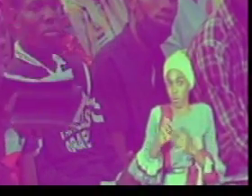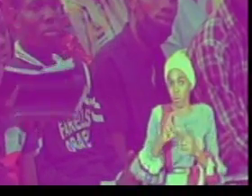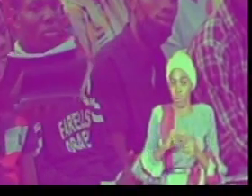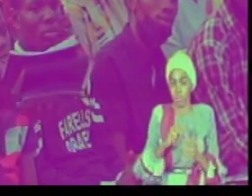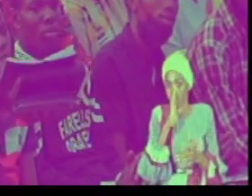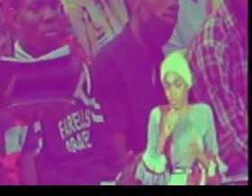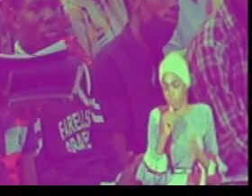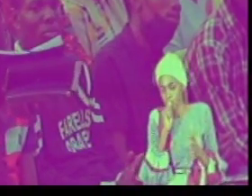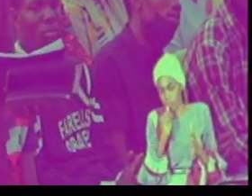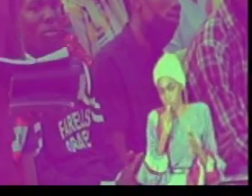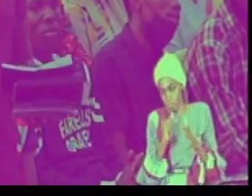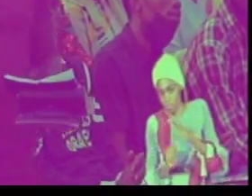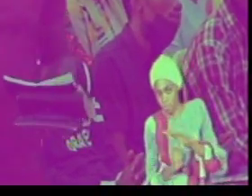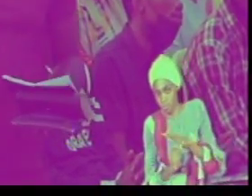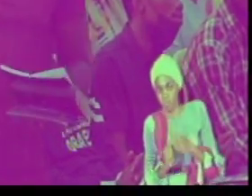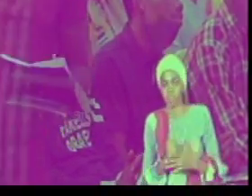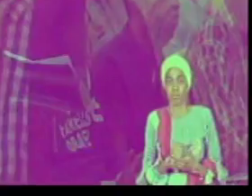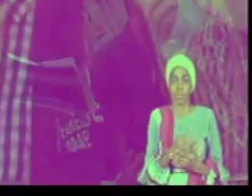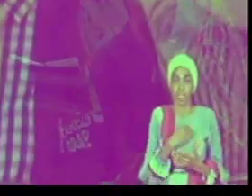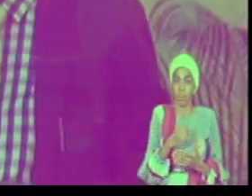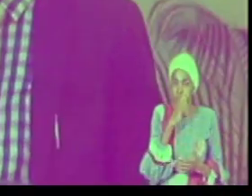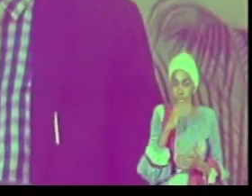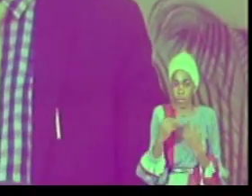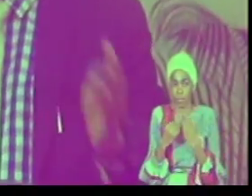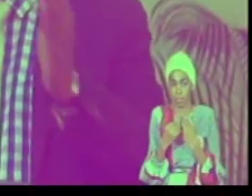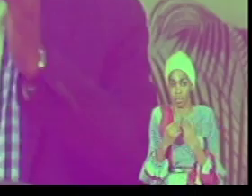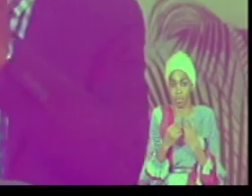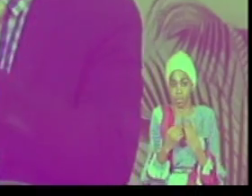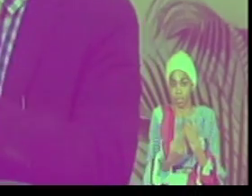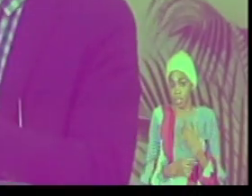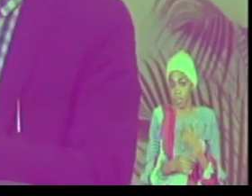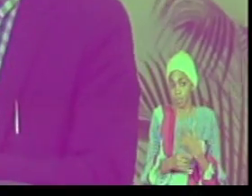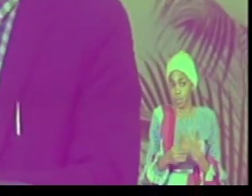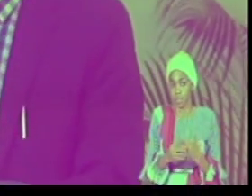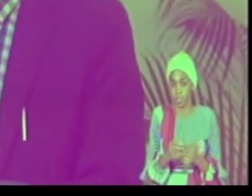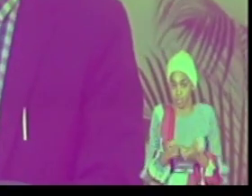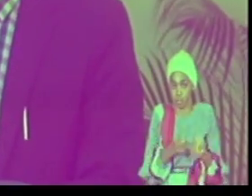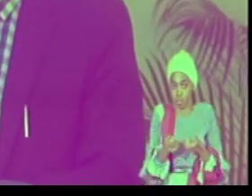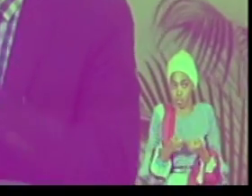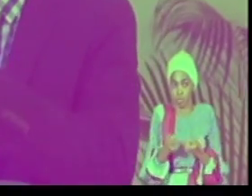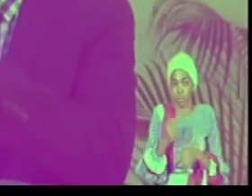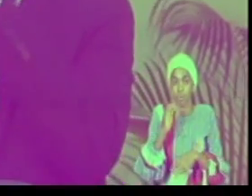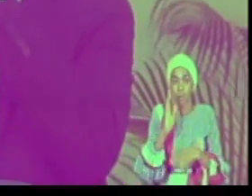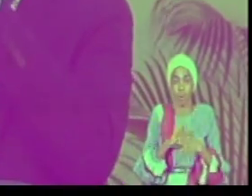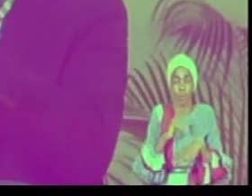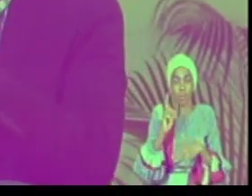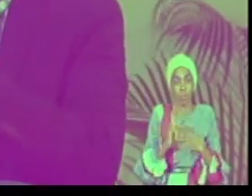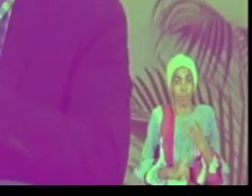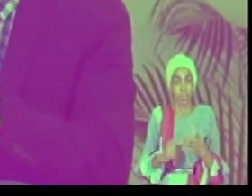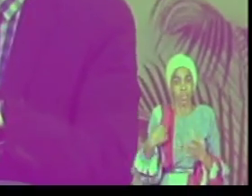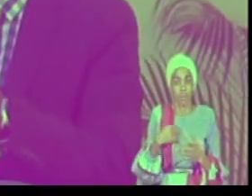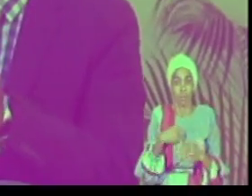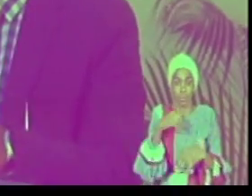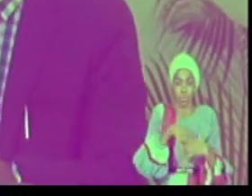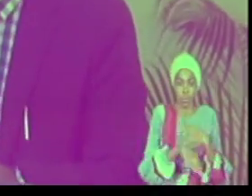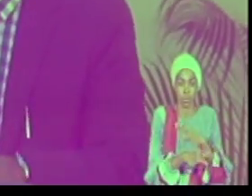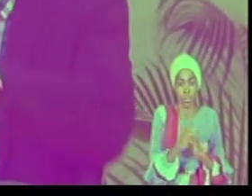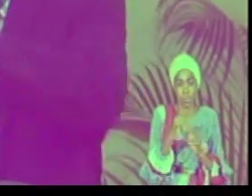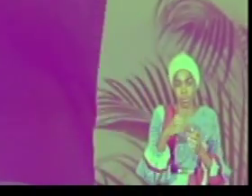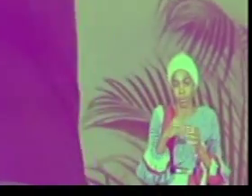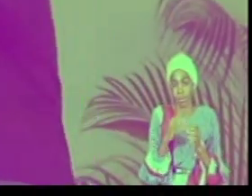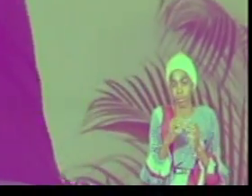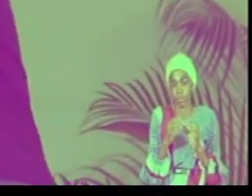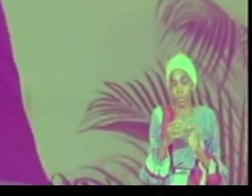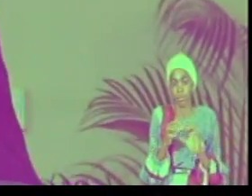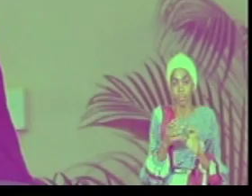keep online? Thank you very much. Let me tell the other that when you have want to ask your question, kindly go straight to your question because of time.